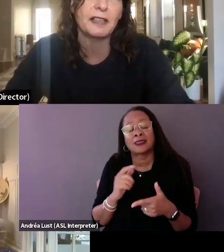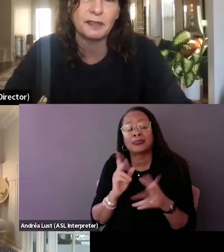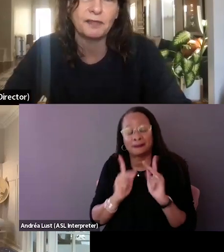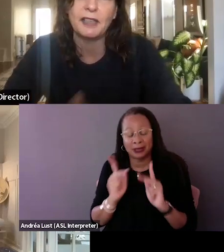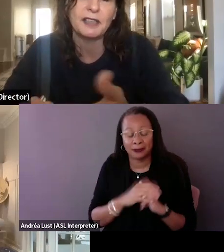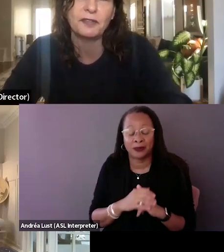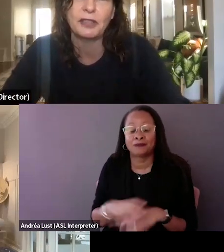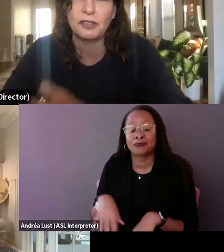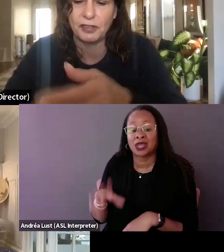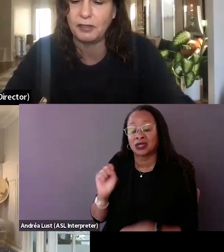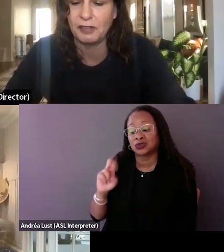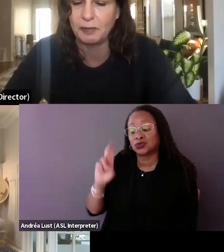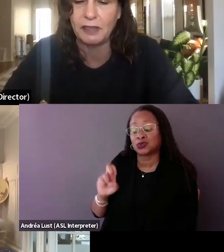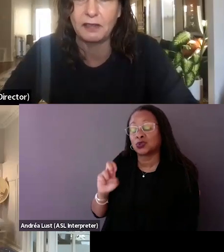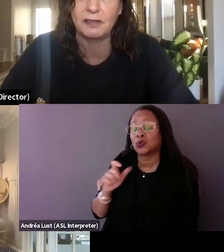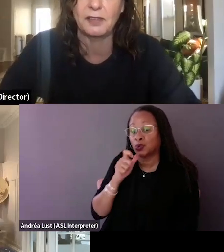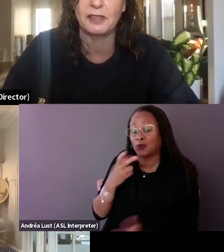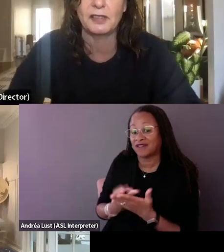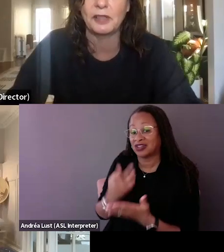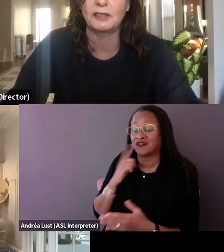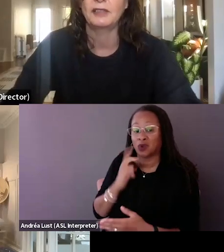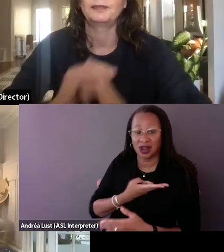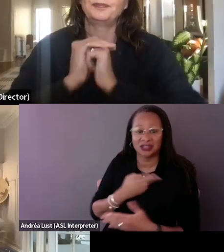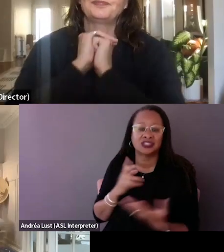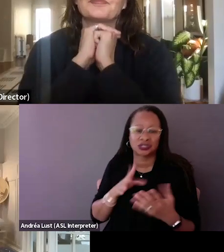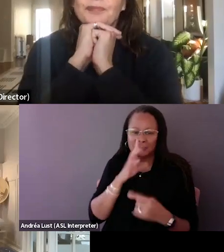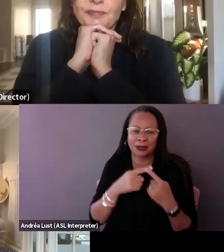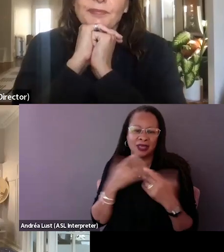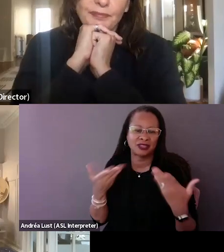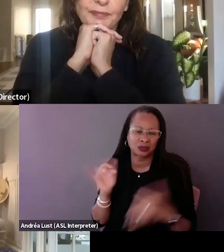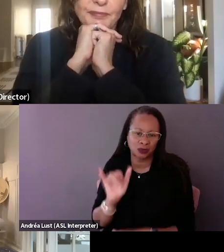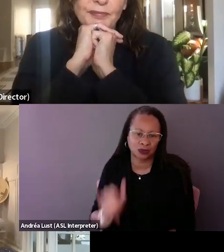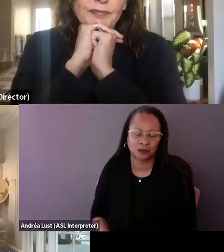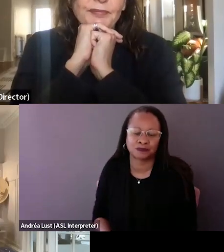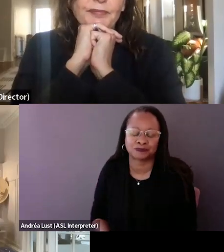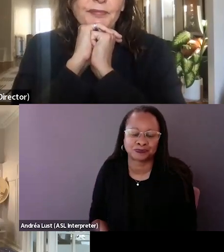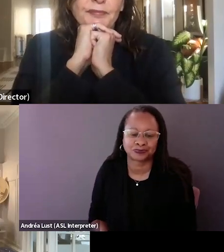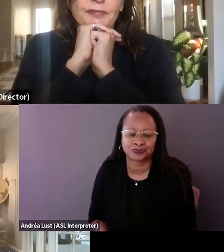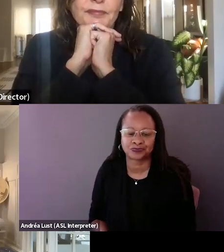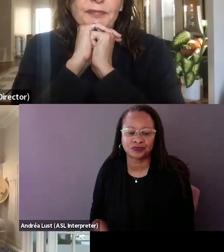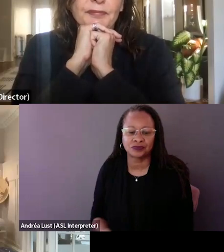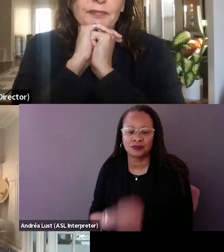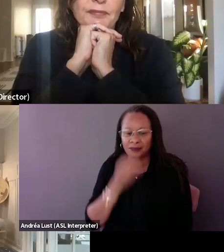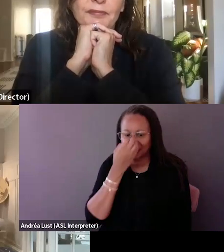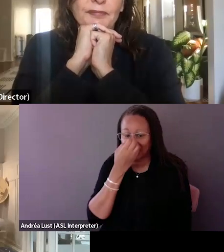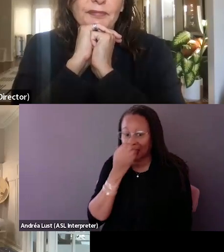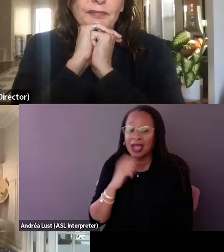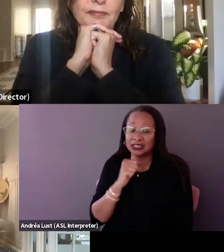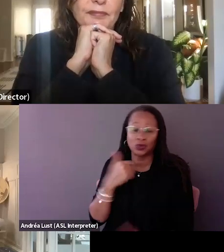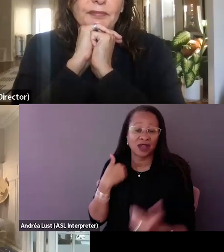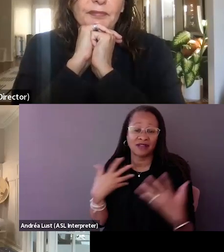who vetted this for us, she can speak to this as well. Yeah, I mean, Madeline, I don't have much to add.